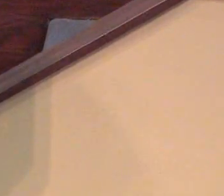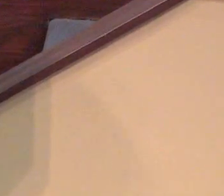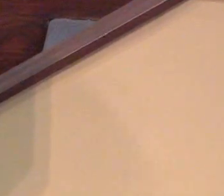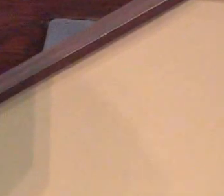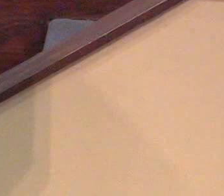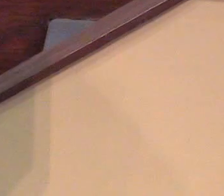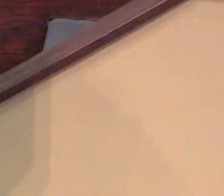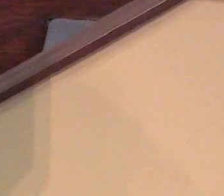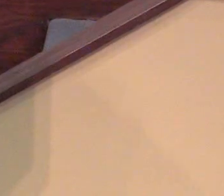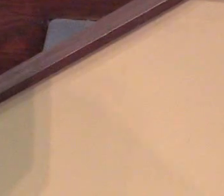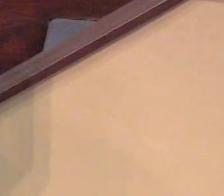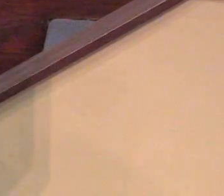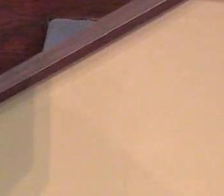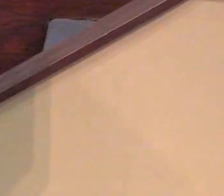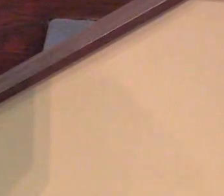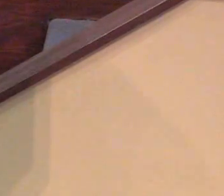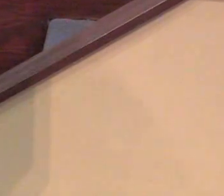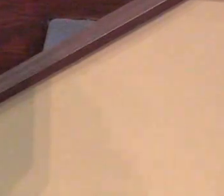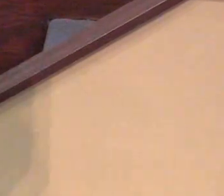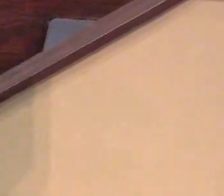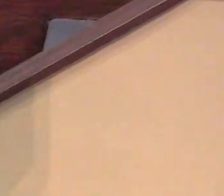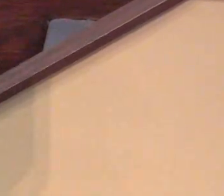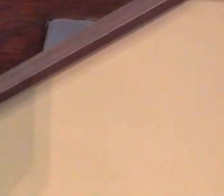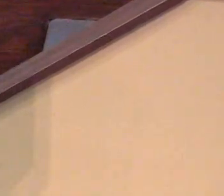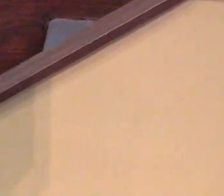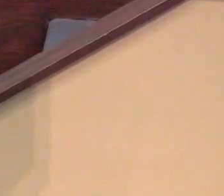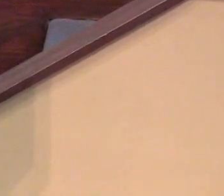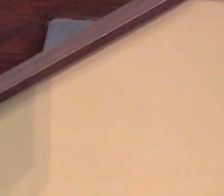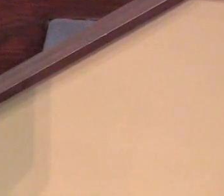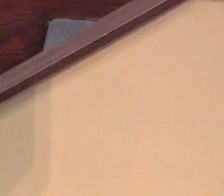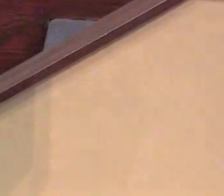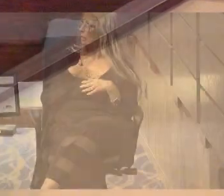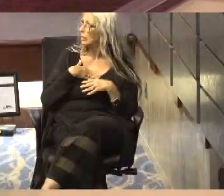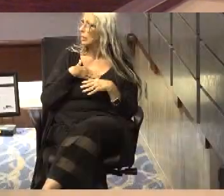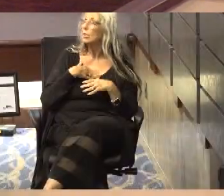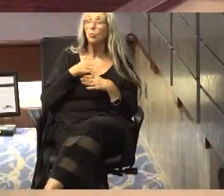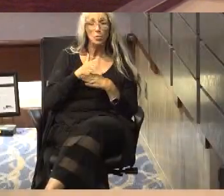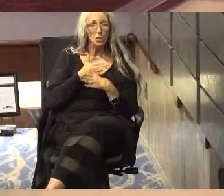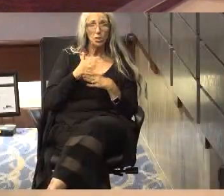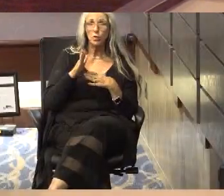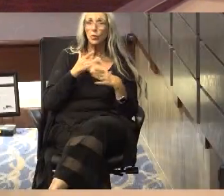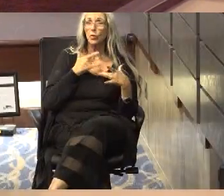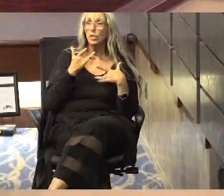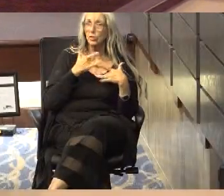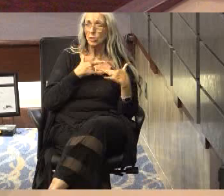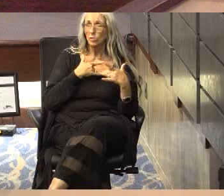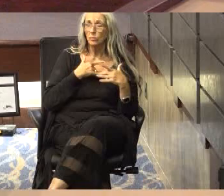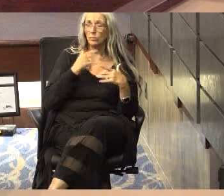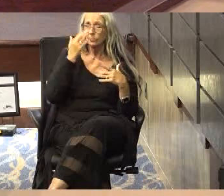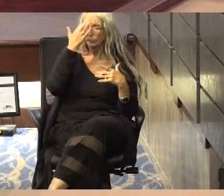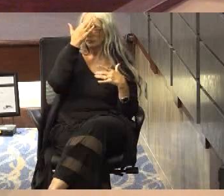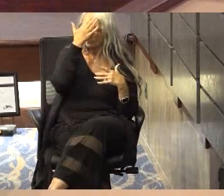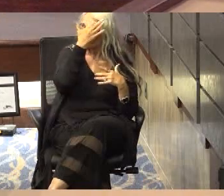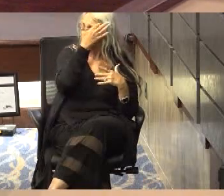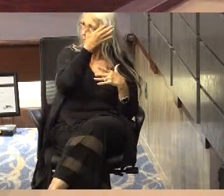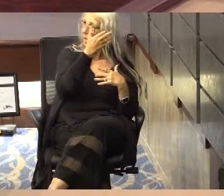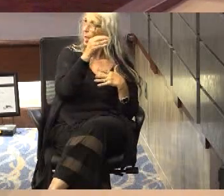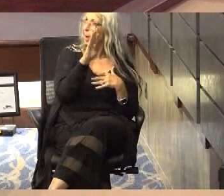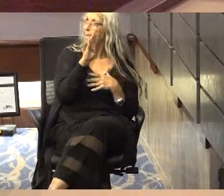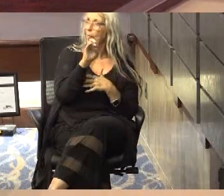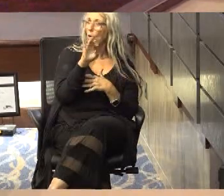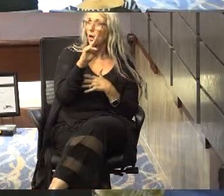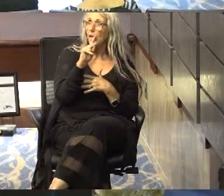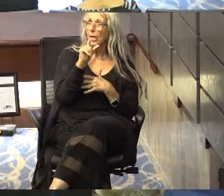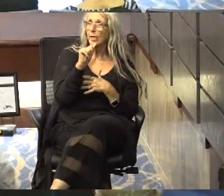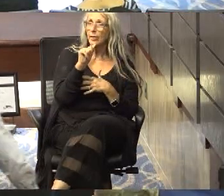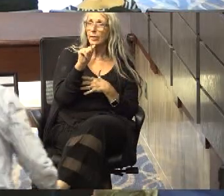work session. Thanks. We appreciate that and definitely share those concerns, and we'll take them seriously. Next, we have Vernon Davis on the same